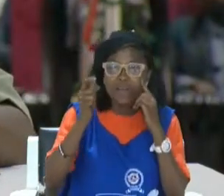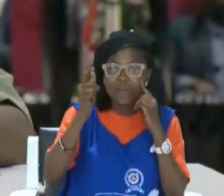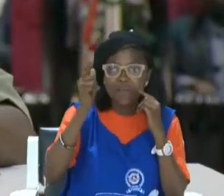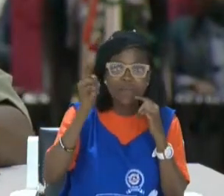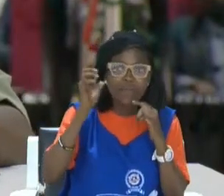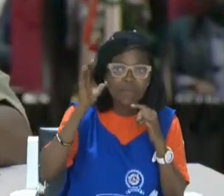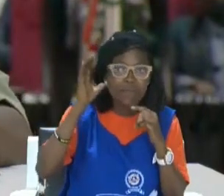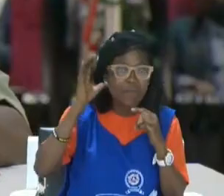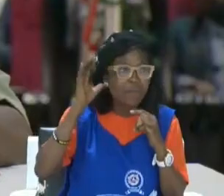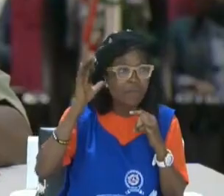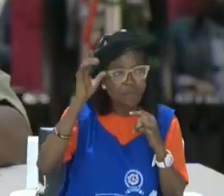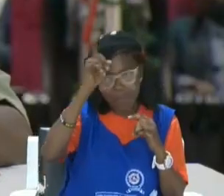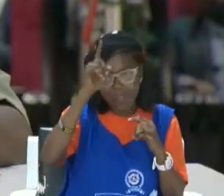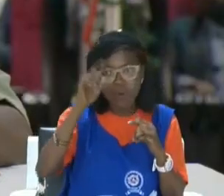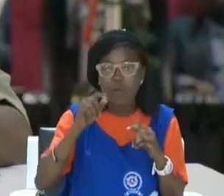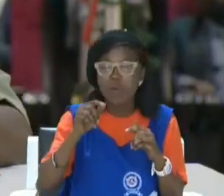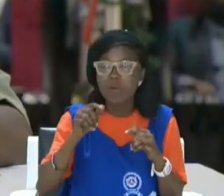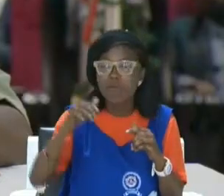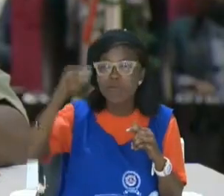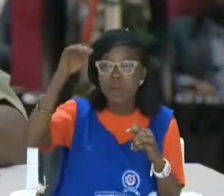were coming from behind,